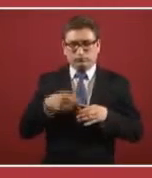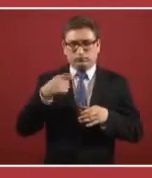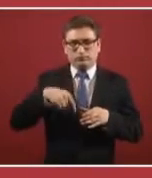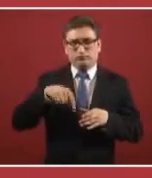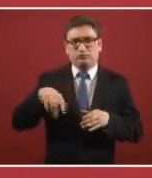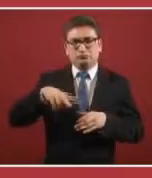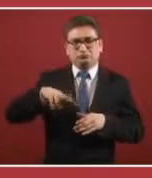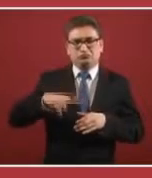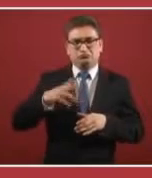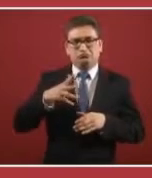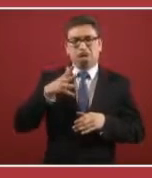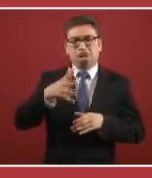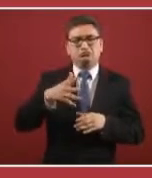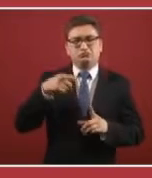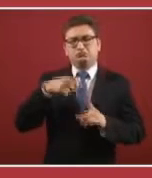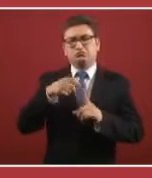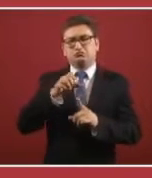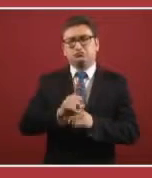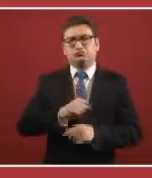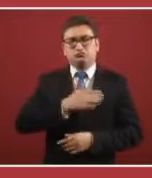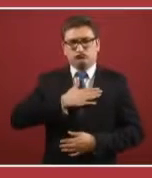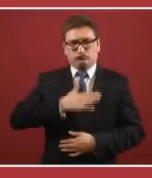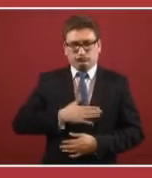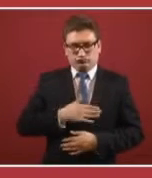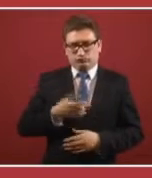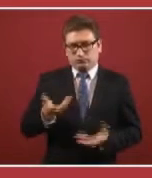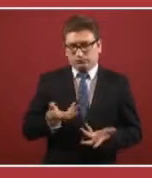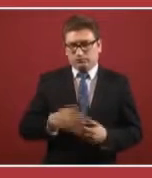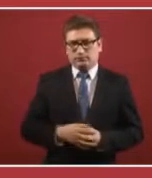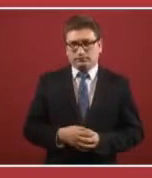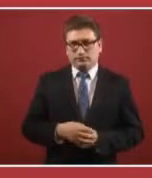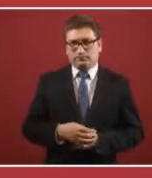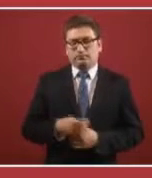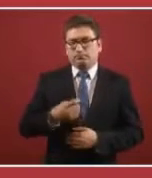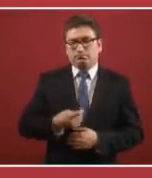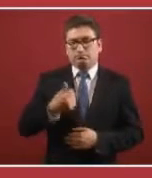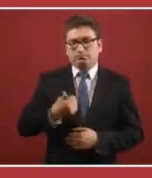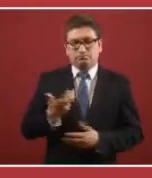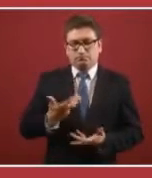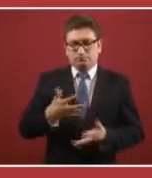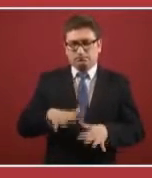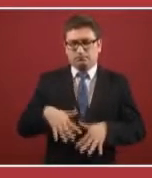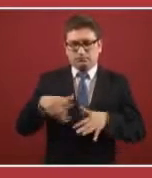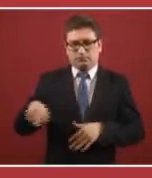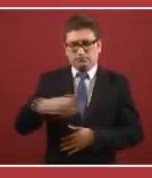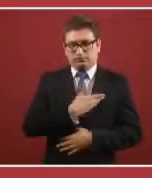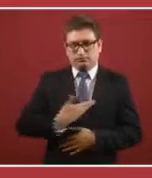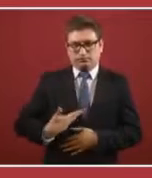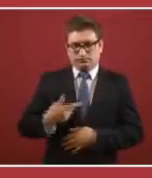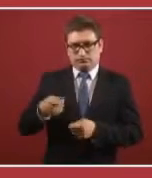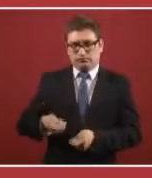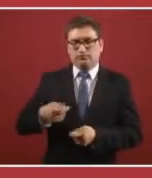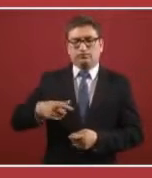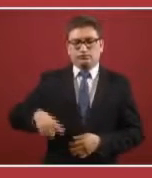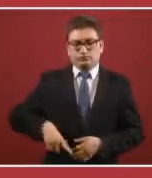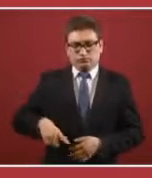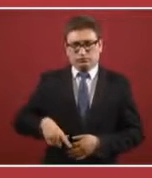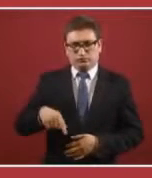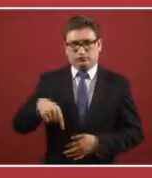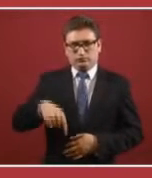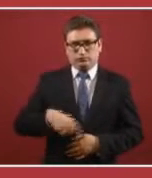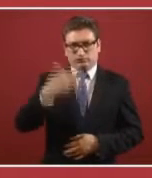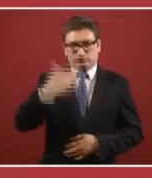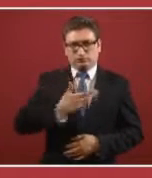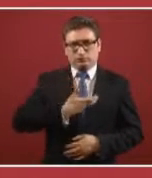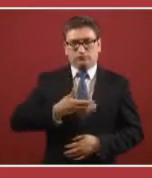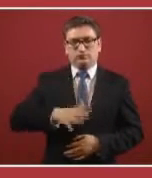justicia. Esto nos to llevó a que el primer go. acto On the 3rd público of December, entre el he met presidente de with la them and República y del decreed gobierno federal aquí en